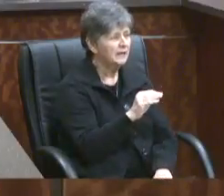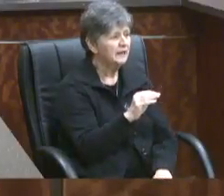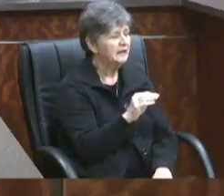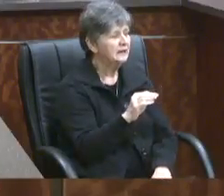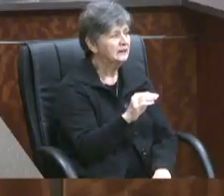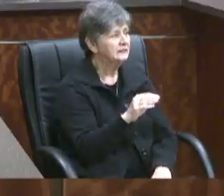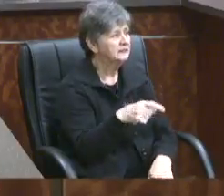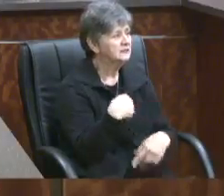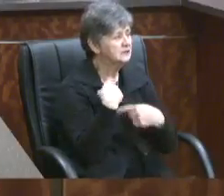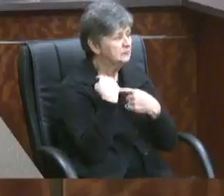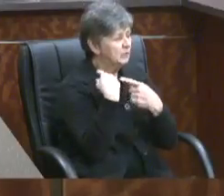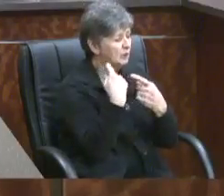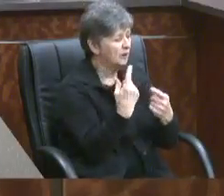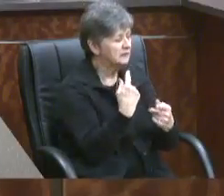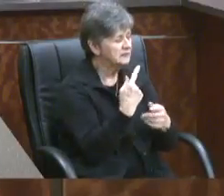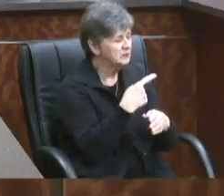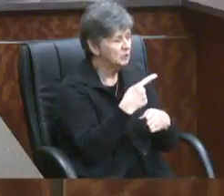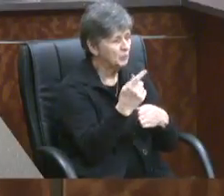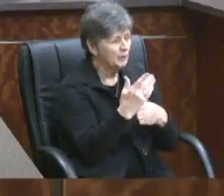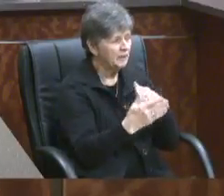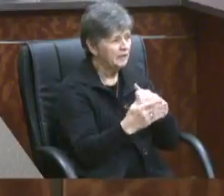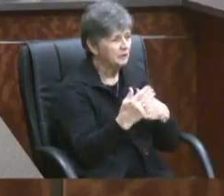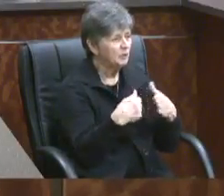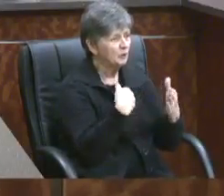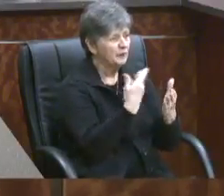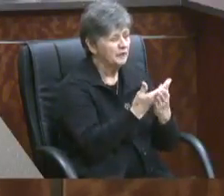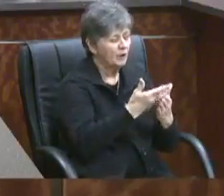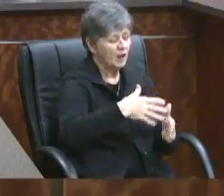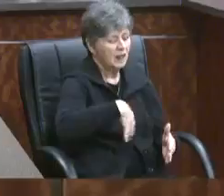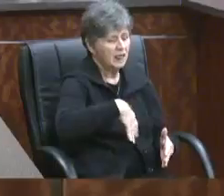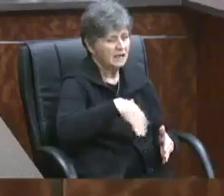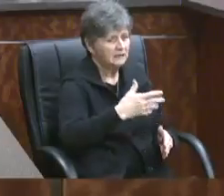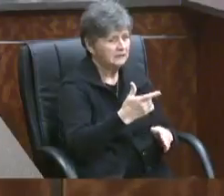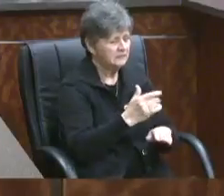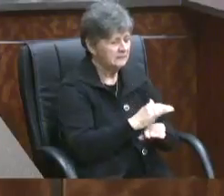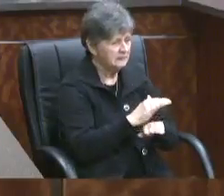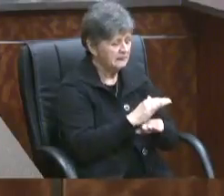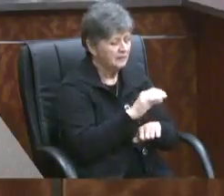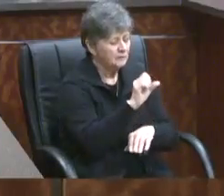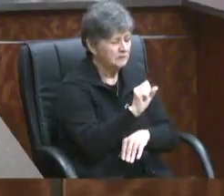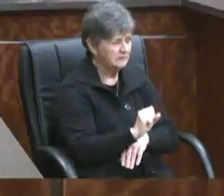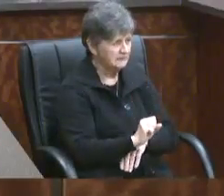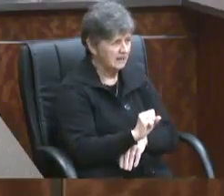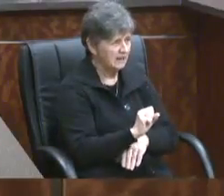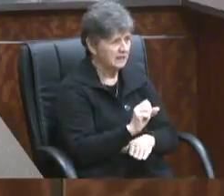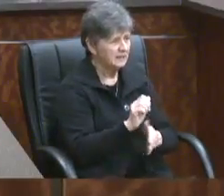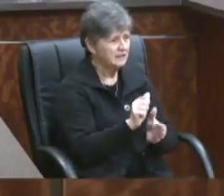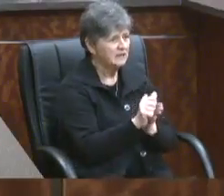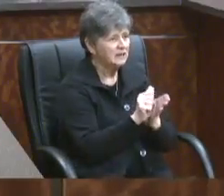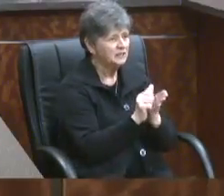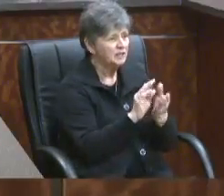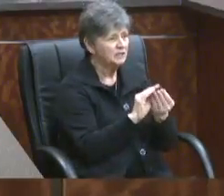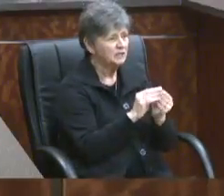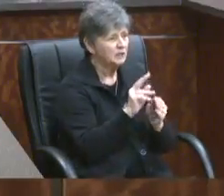She'll be returning late tonight from down south. Move to agenda item number 2, approval of